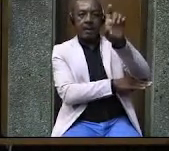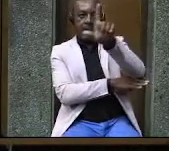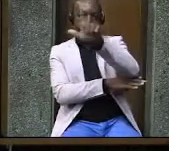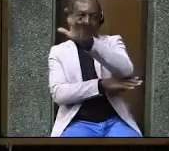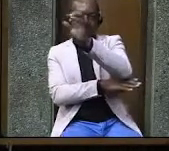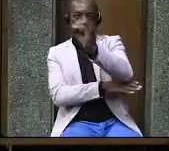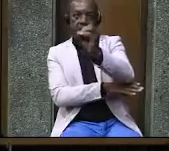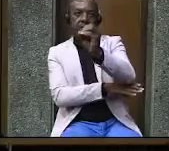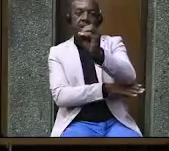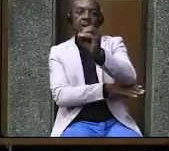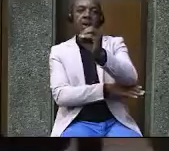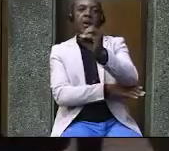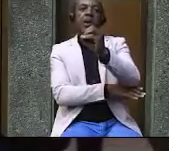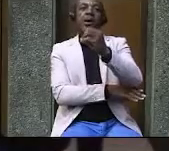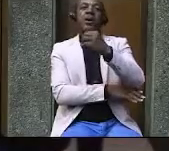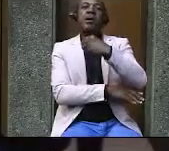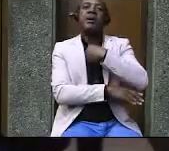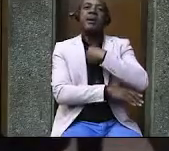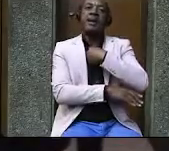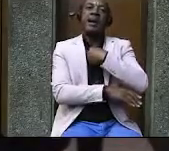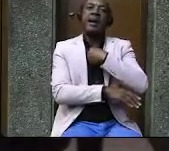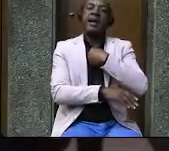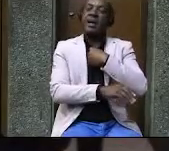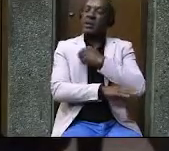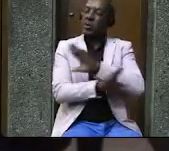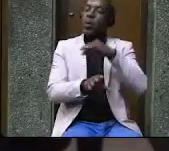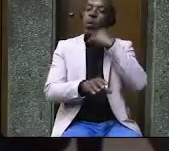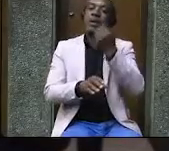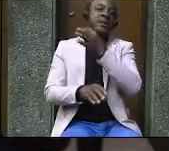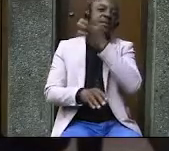Ha ke batlo ke representer organization e mare ke